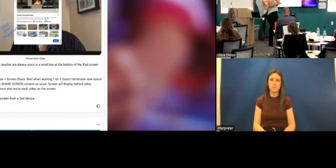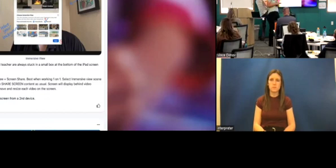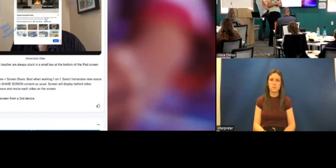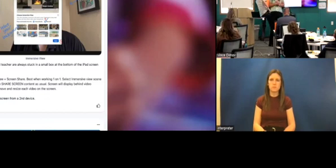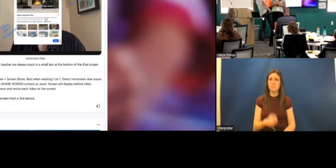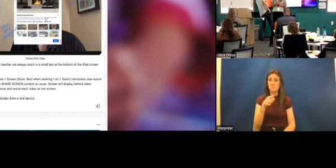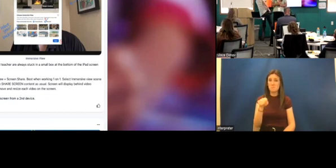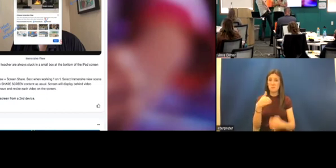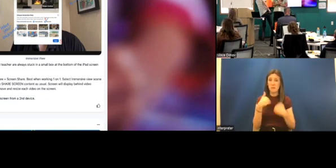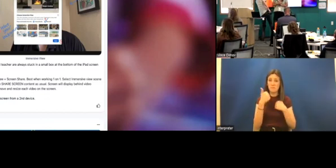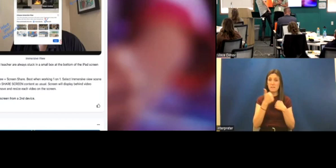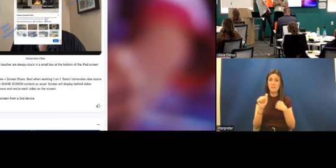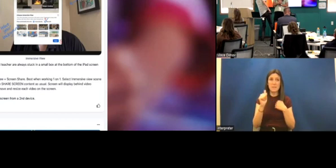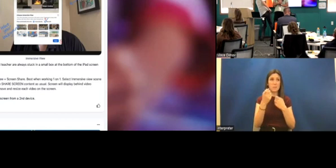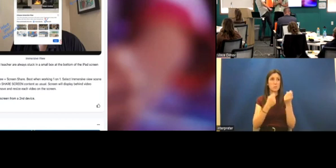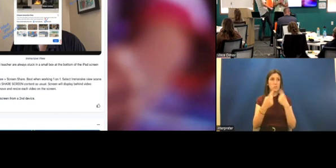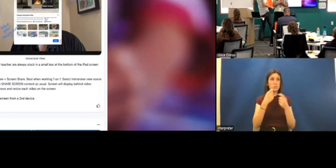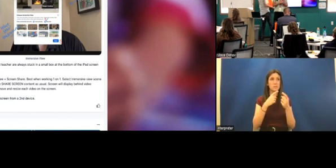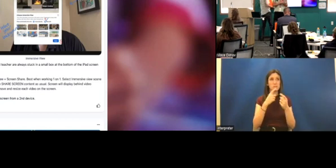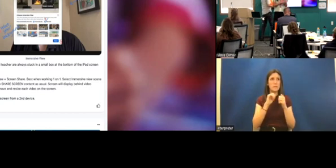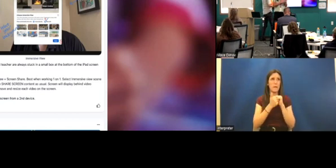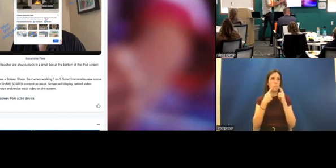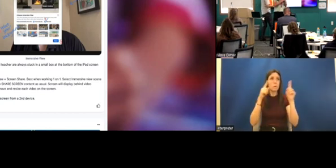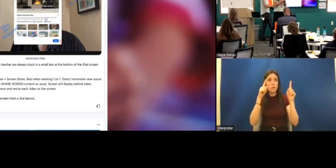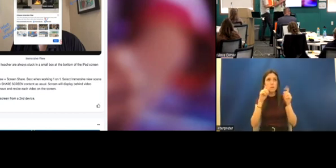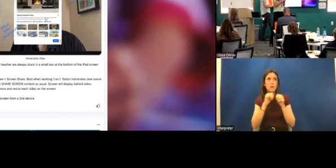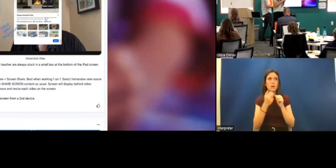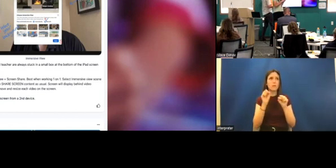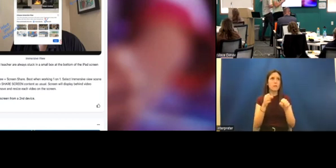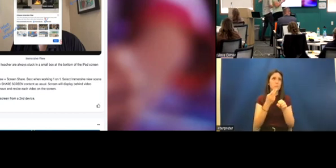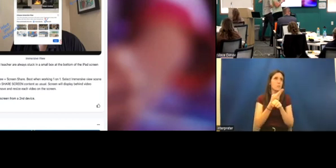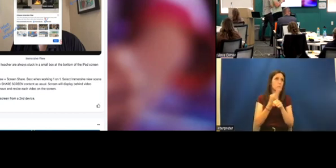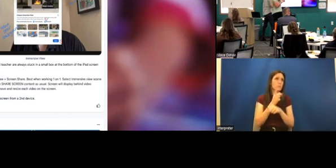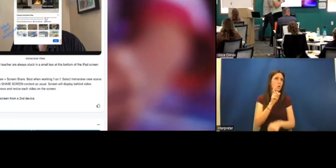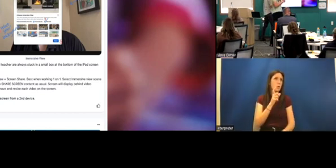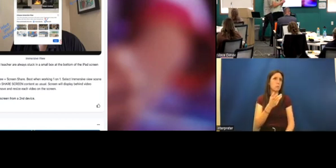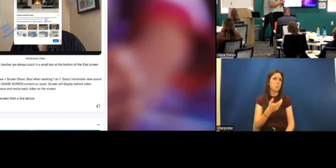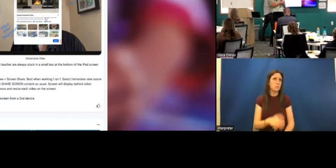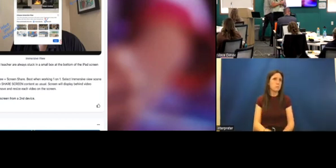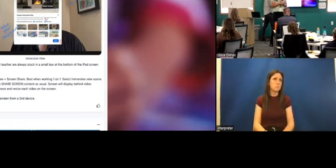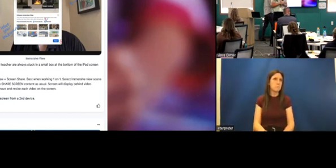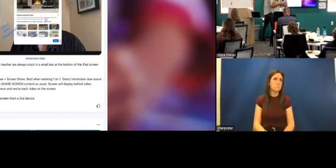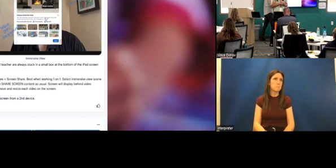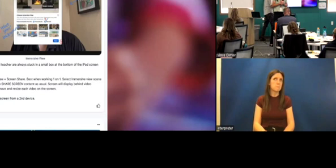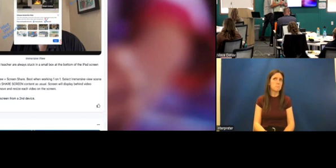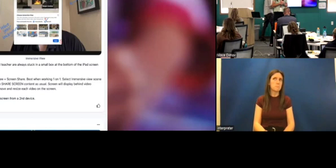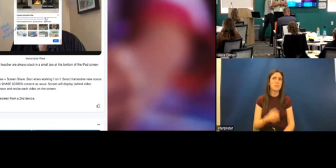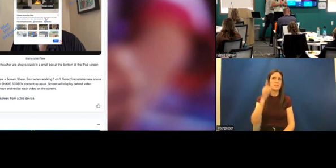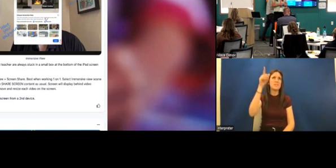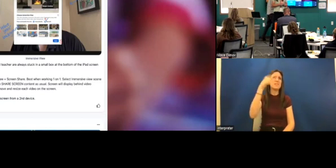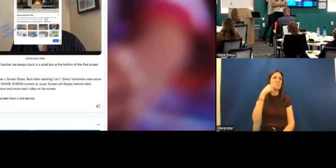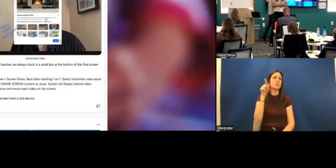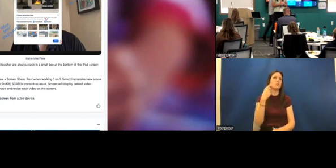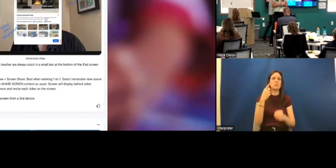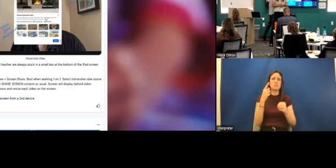Do you have any questions about how that works or how it could be useful while he's getting hooked up? We just want to break for a minute. Yeah,